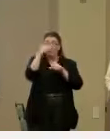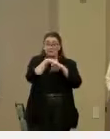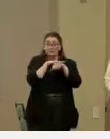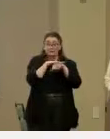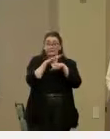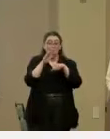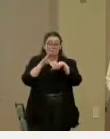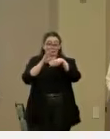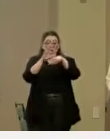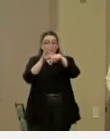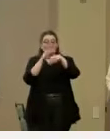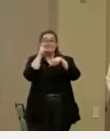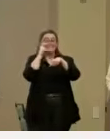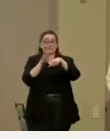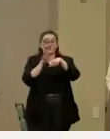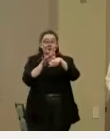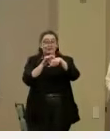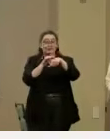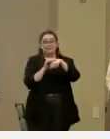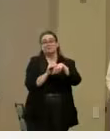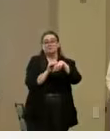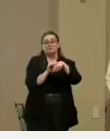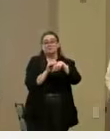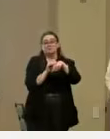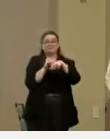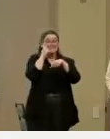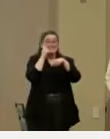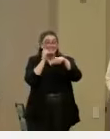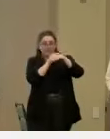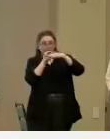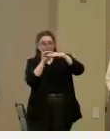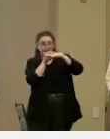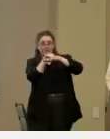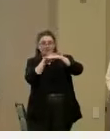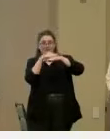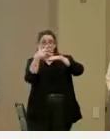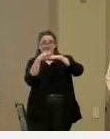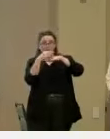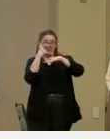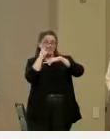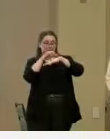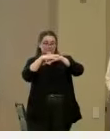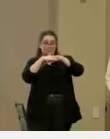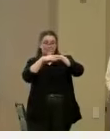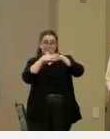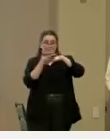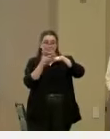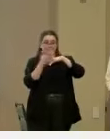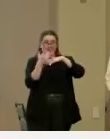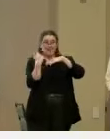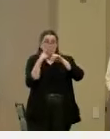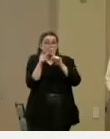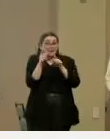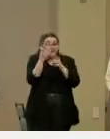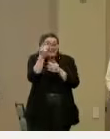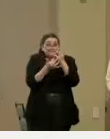absorbed into the first couple layers of the epidermis. The epidermis, meaning the outside of the skin. But we just said